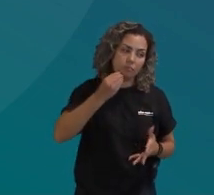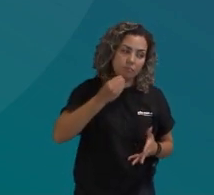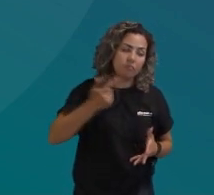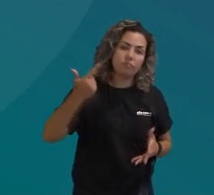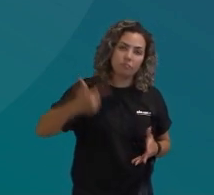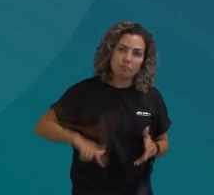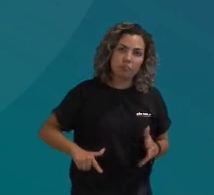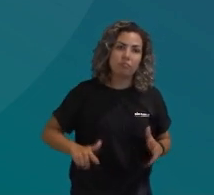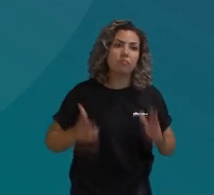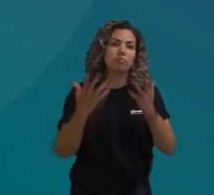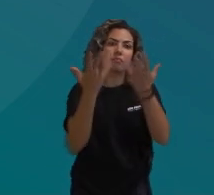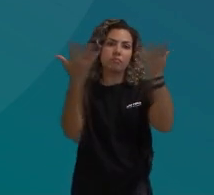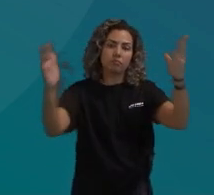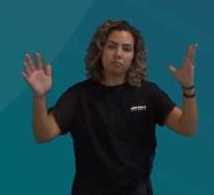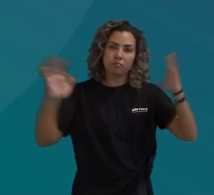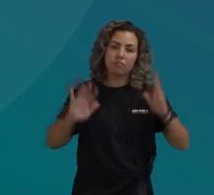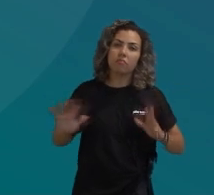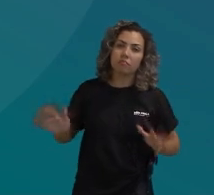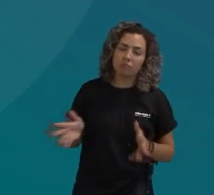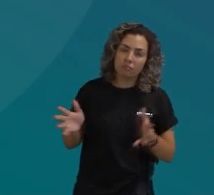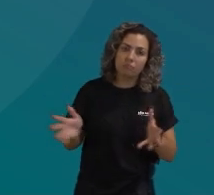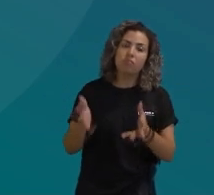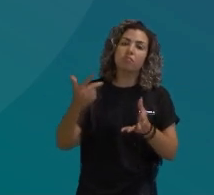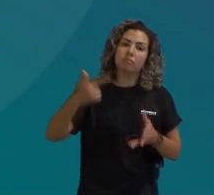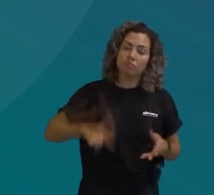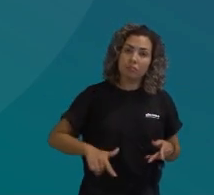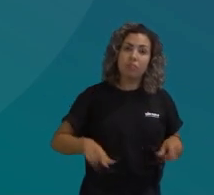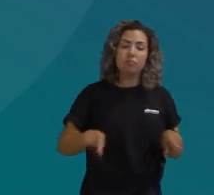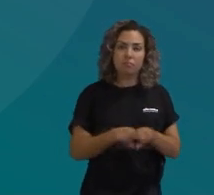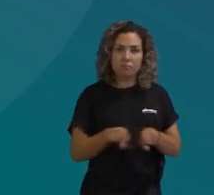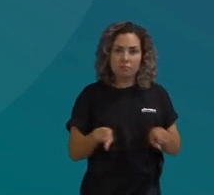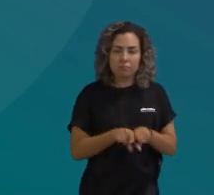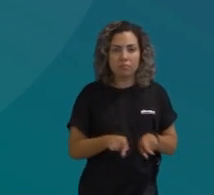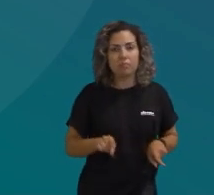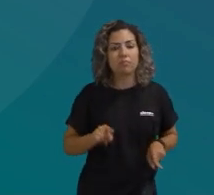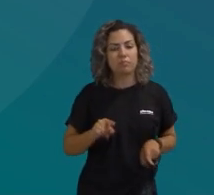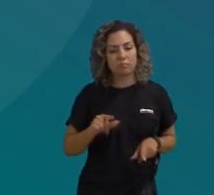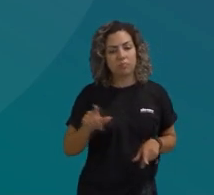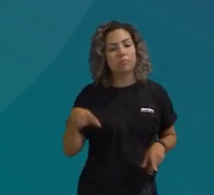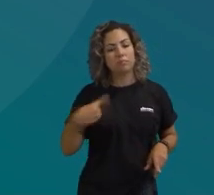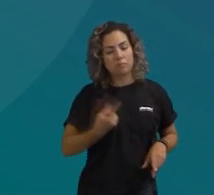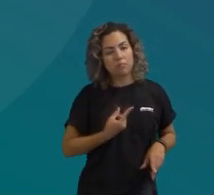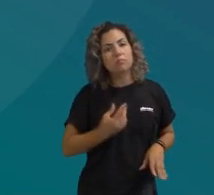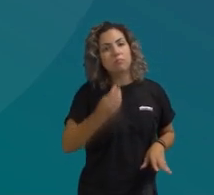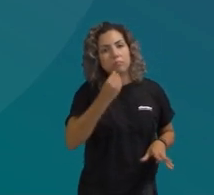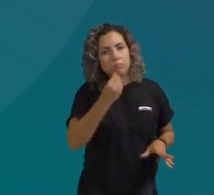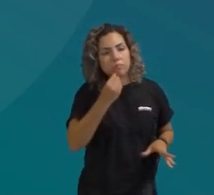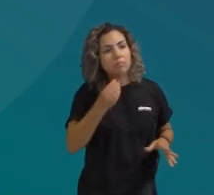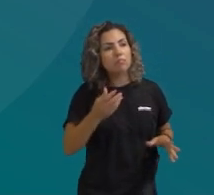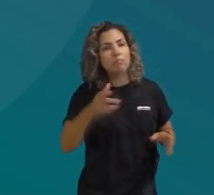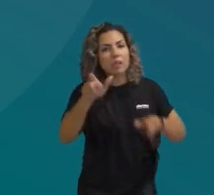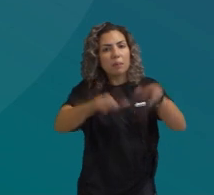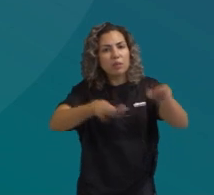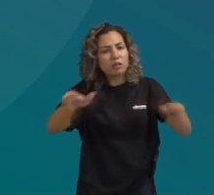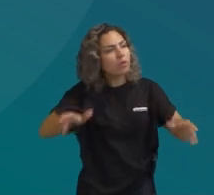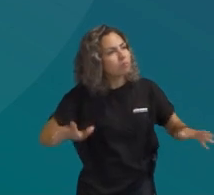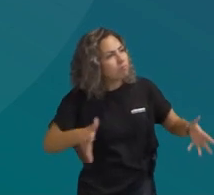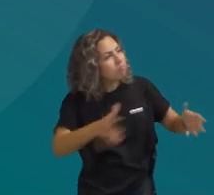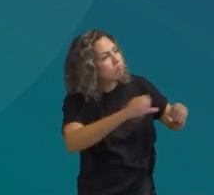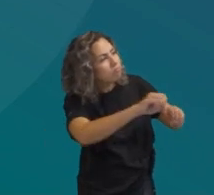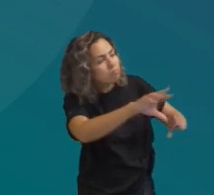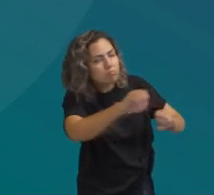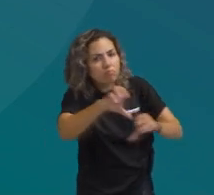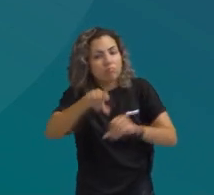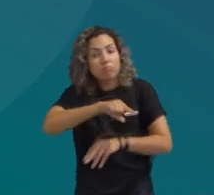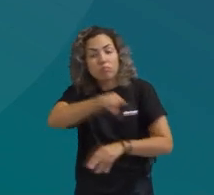And we also work with nearby schools to promote environmental education, to raise